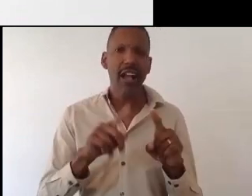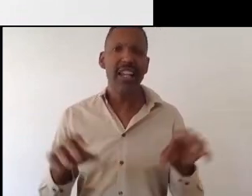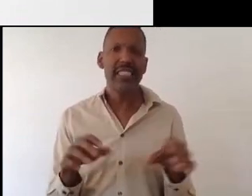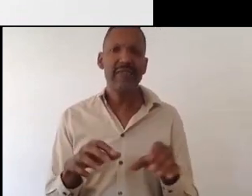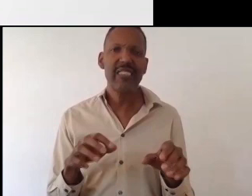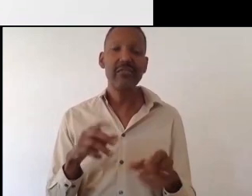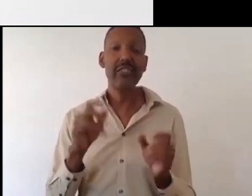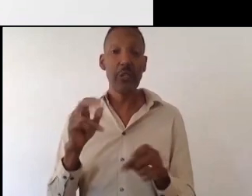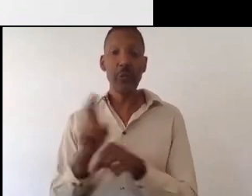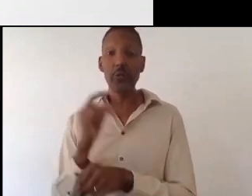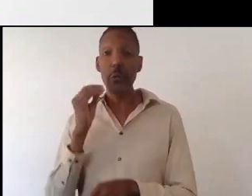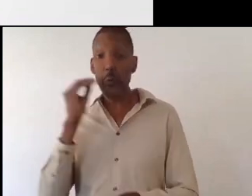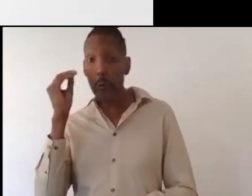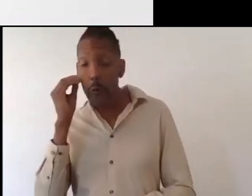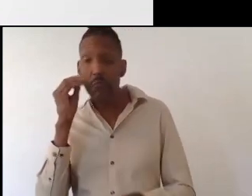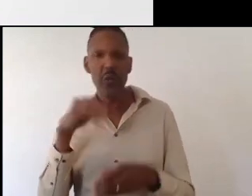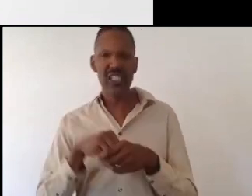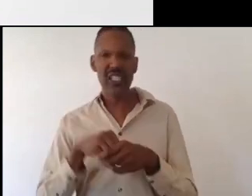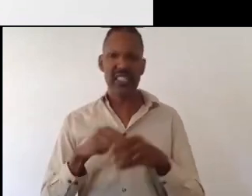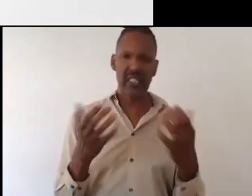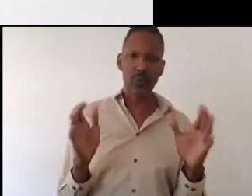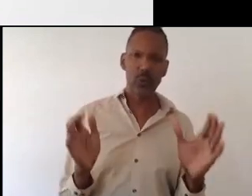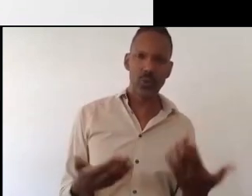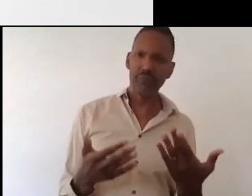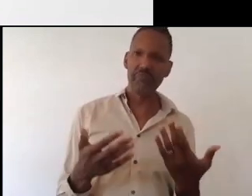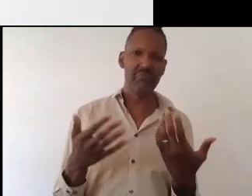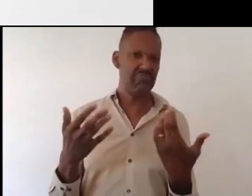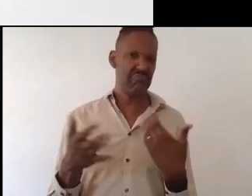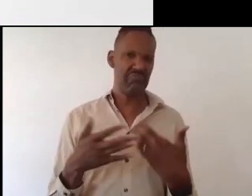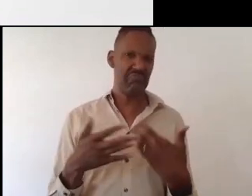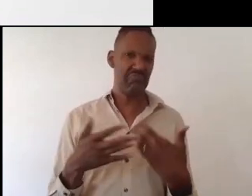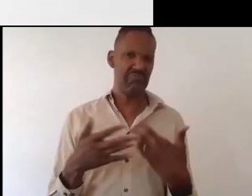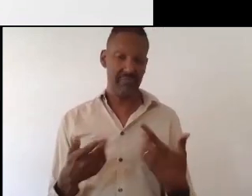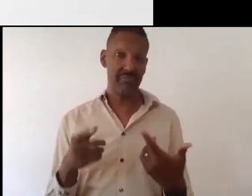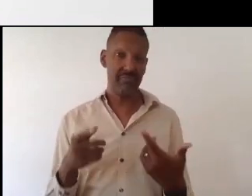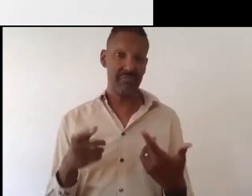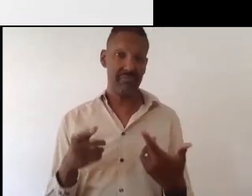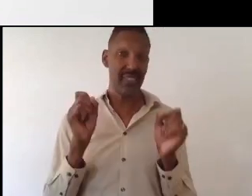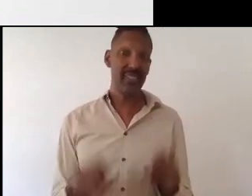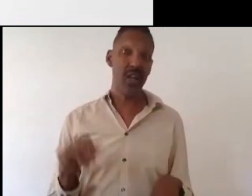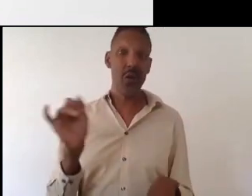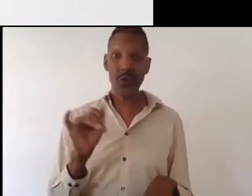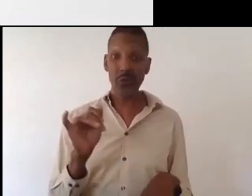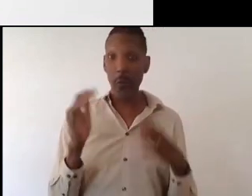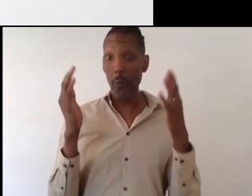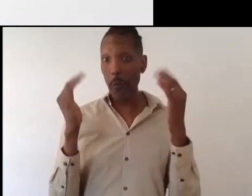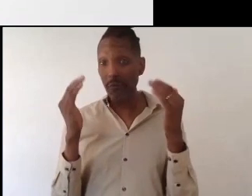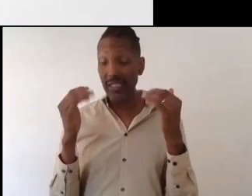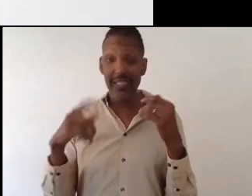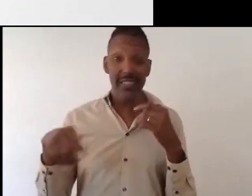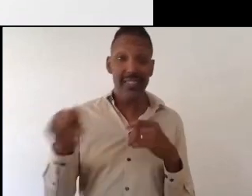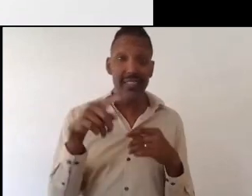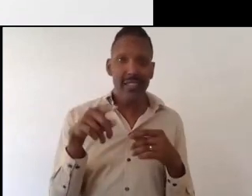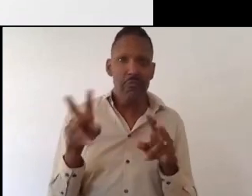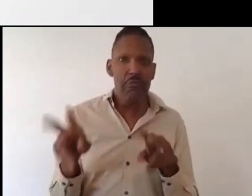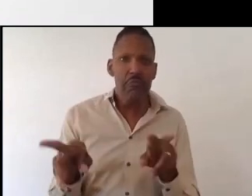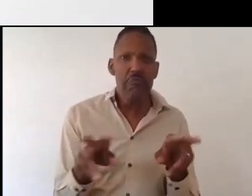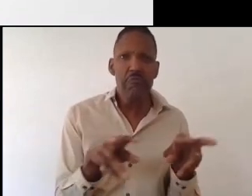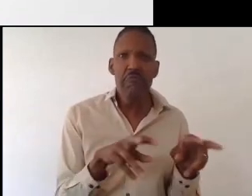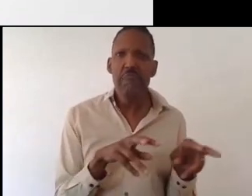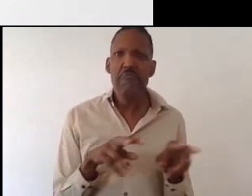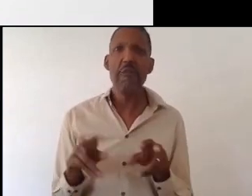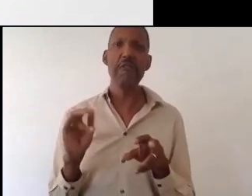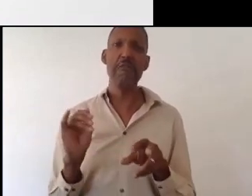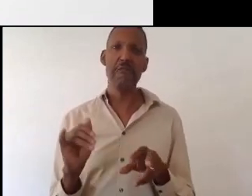in classrooms with their children. And hopefully you will take a look at these.